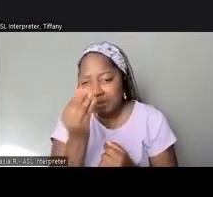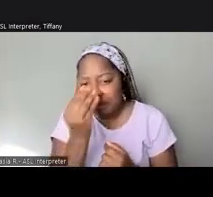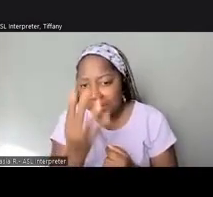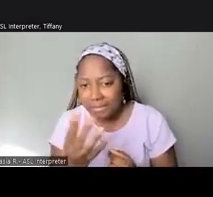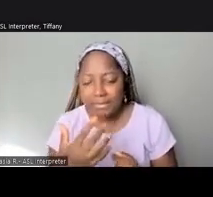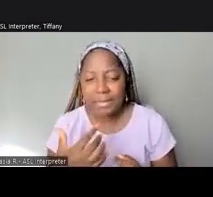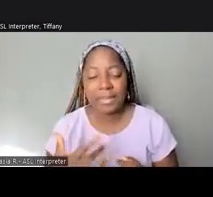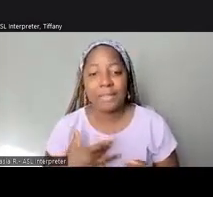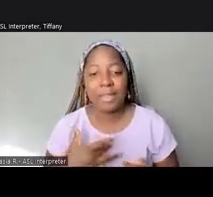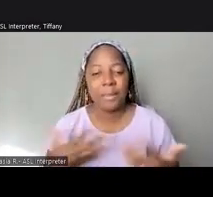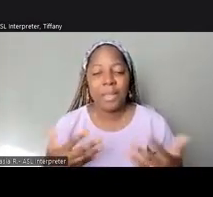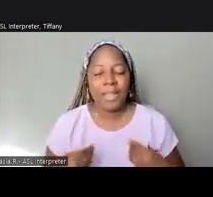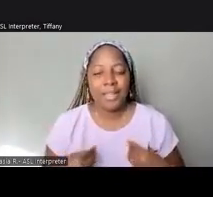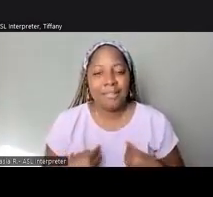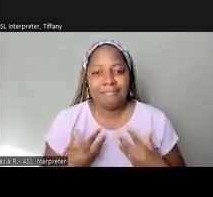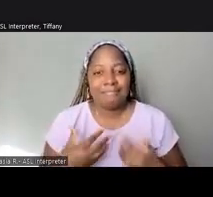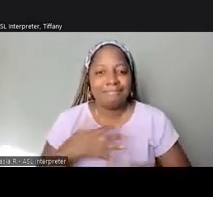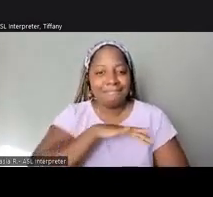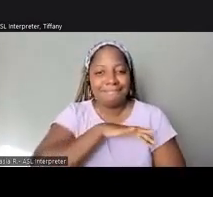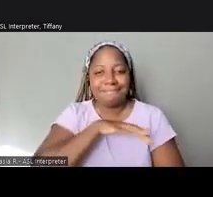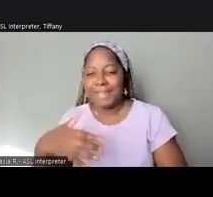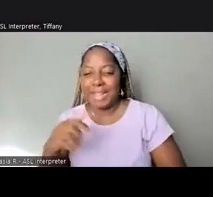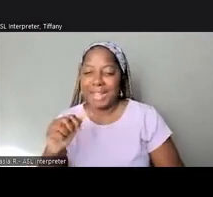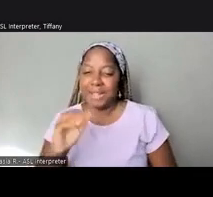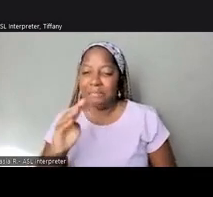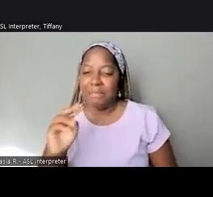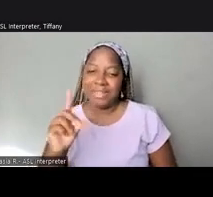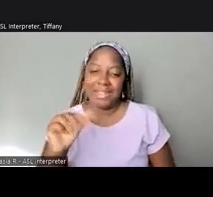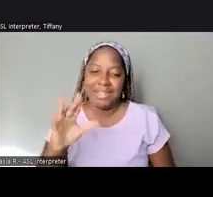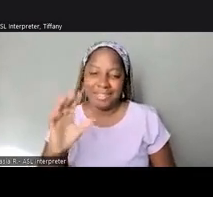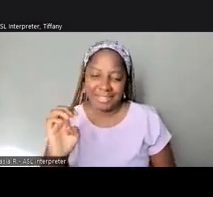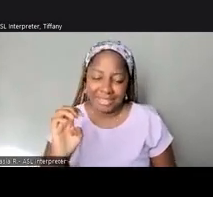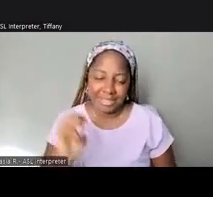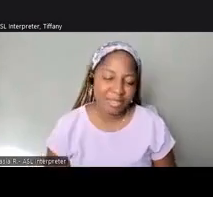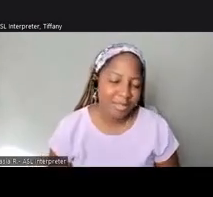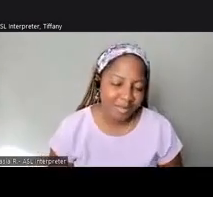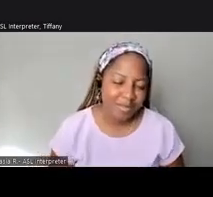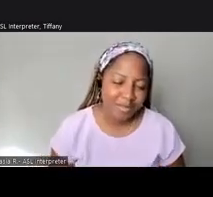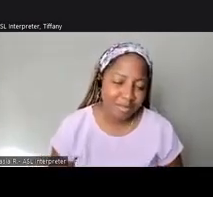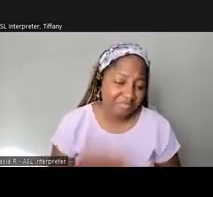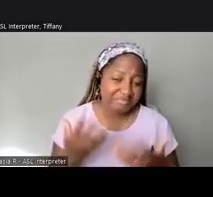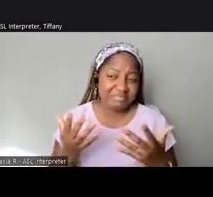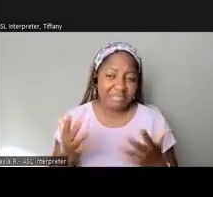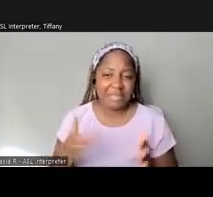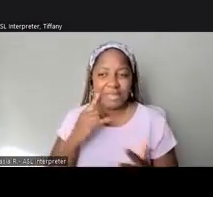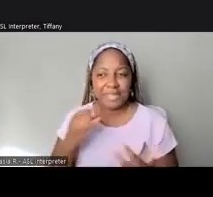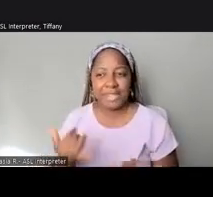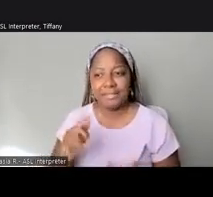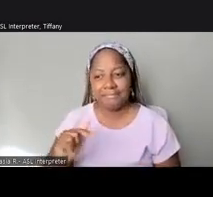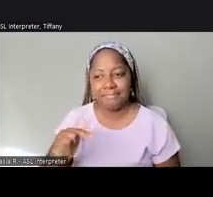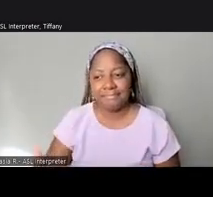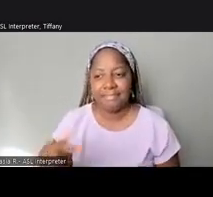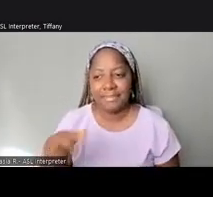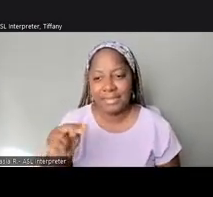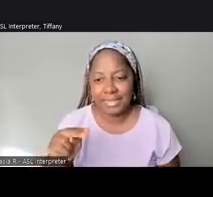I'm left with after our conversation today. And I'll hand that over to Nkira. Thank you for sharing your time with us today.